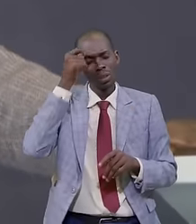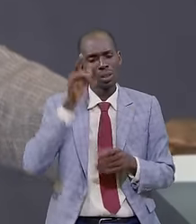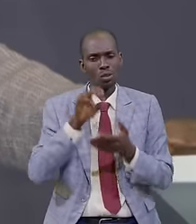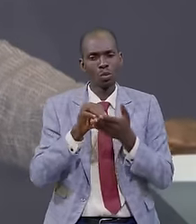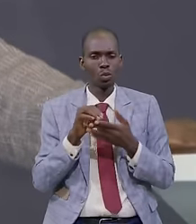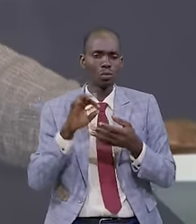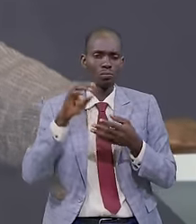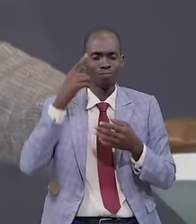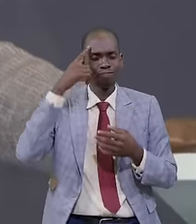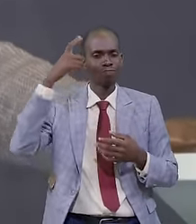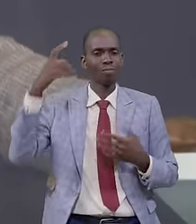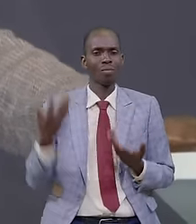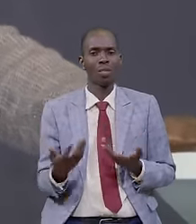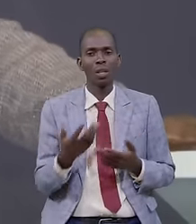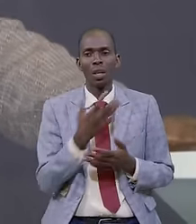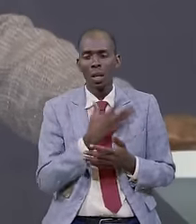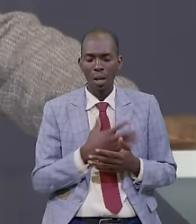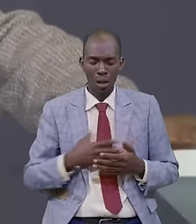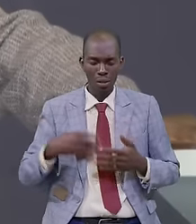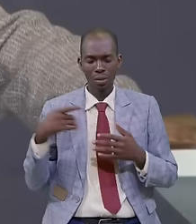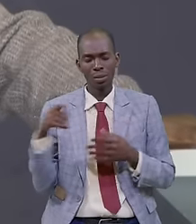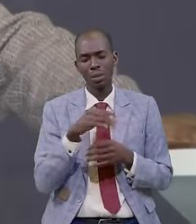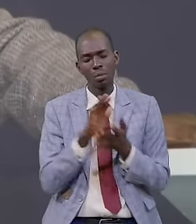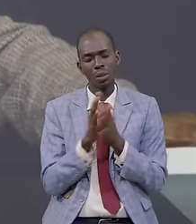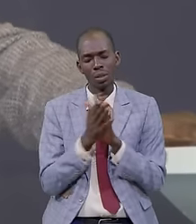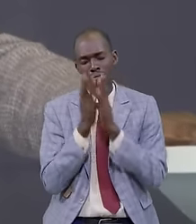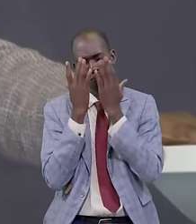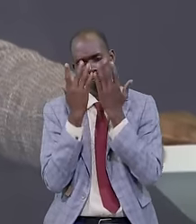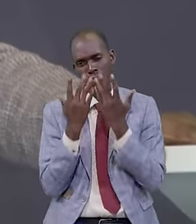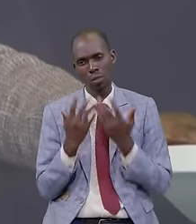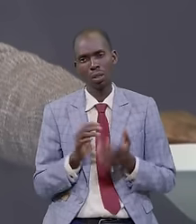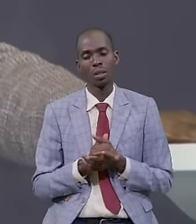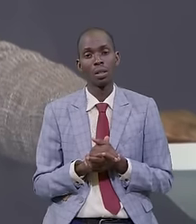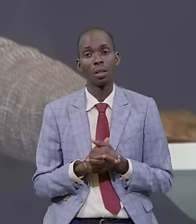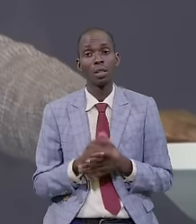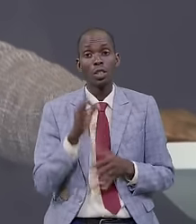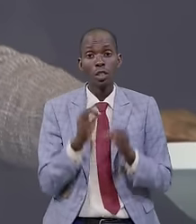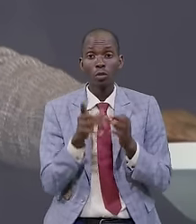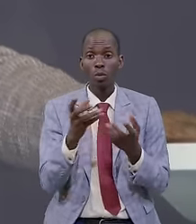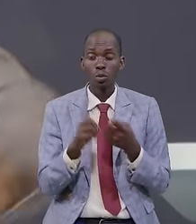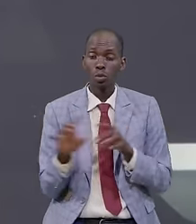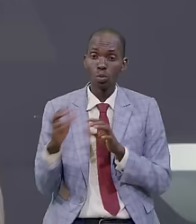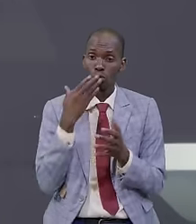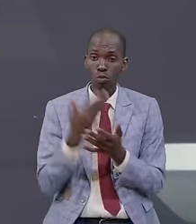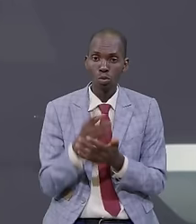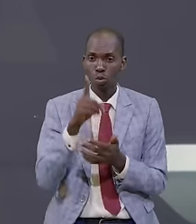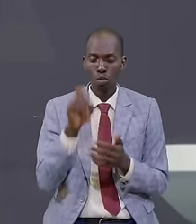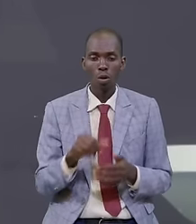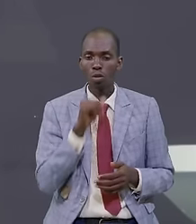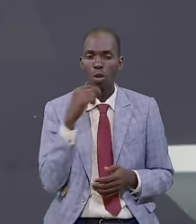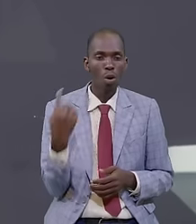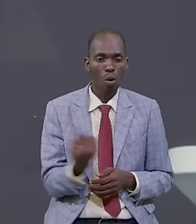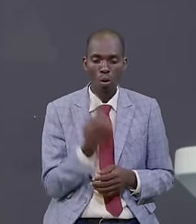know, if you're going to do good, you're not going to keep looking down all your life. You're not going to